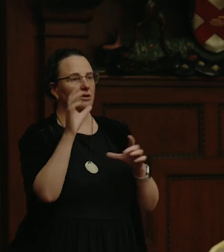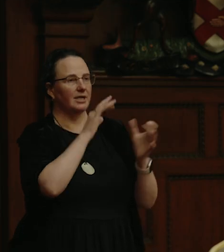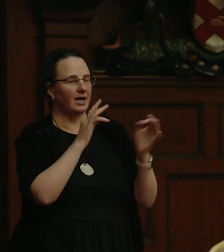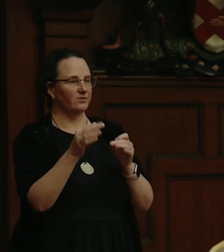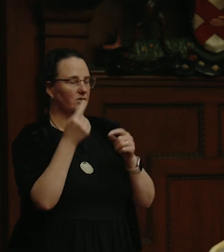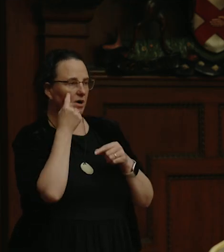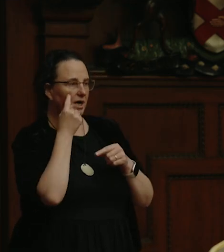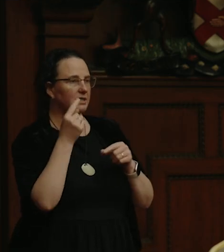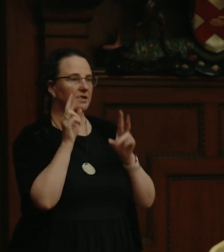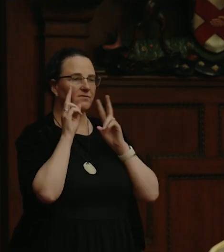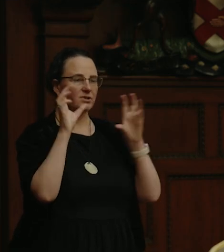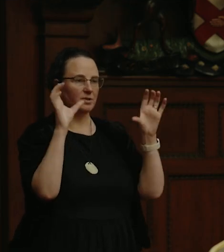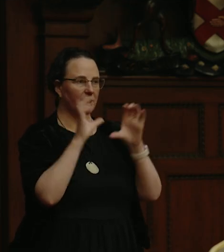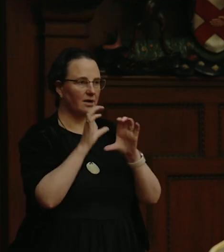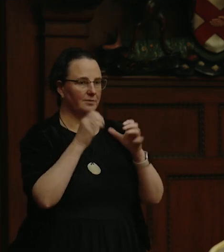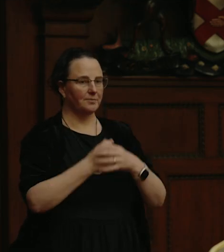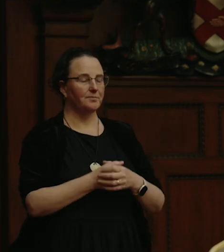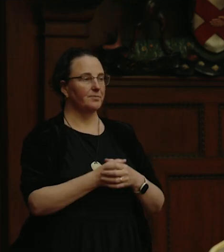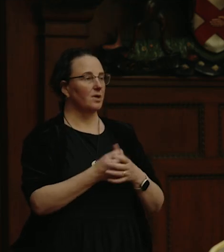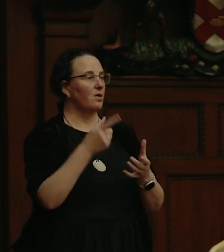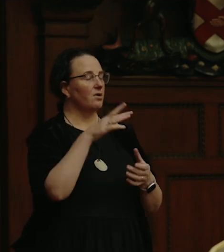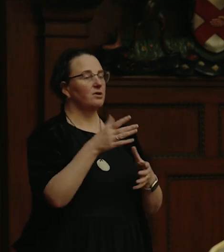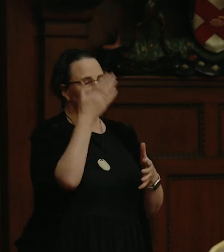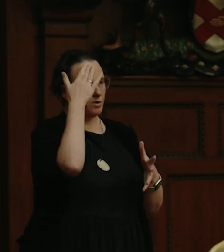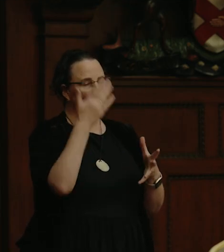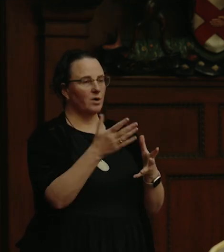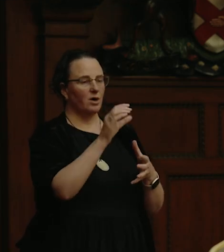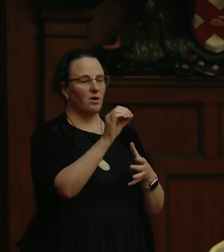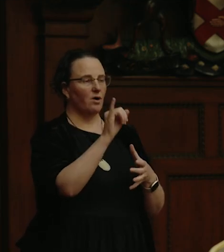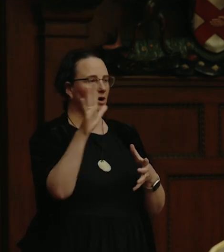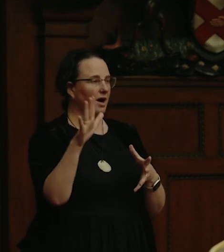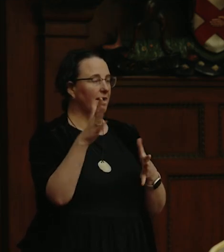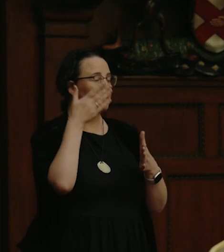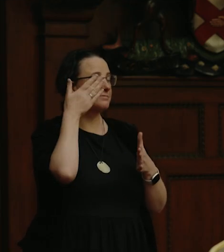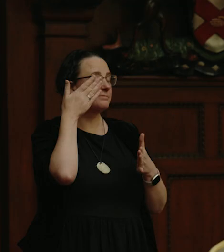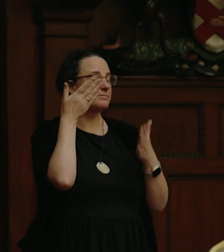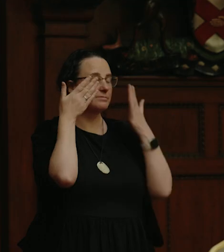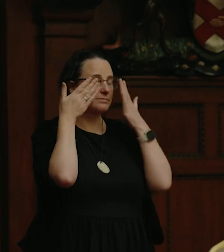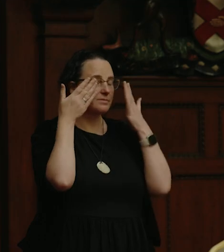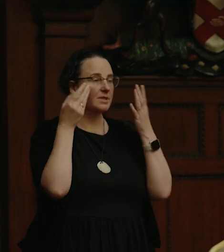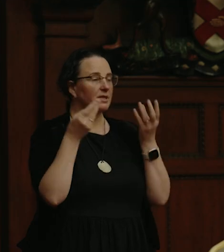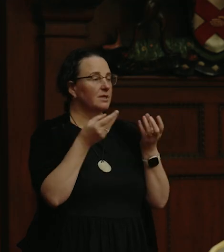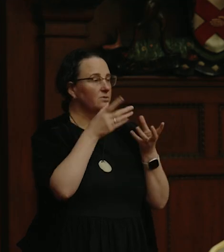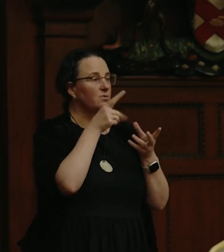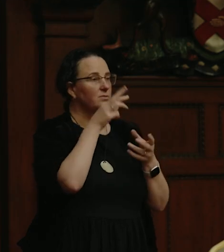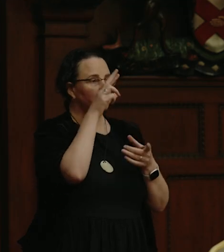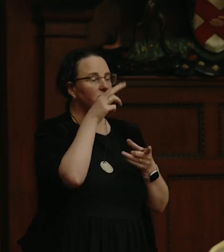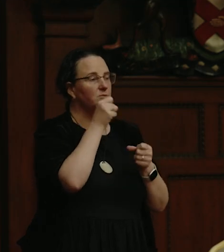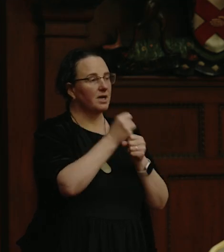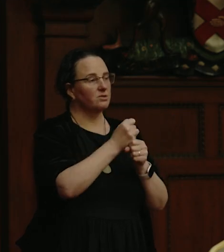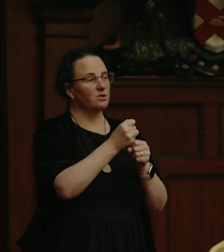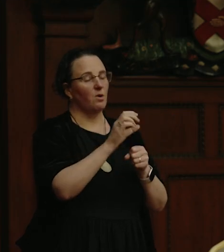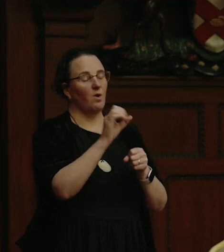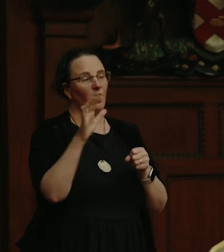about lid hygiene compresses and oils. It's because of that oil factor that I talked about at the